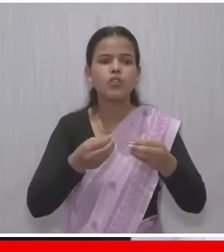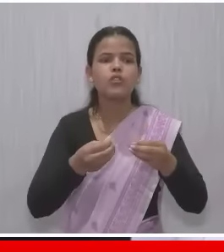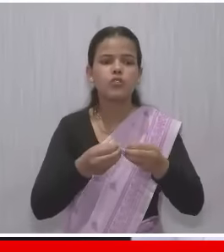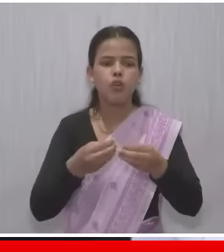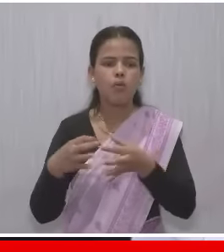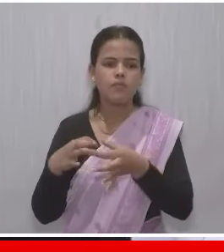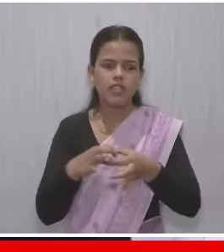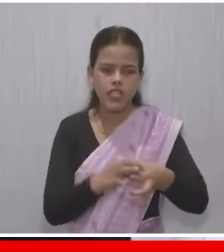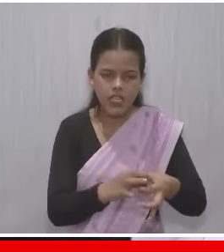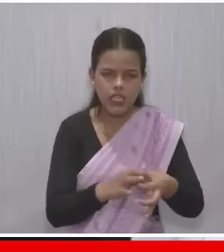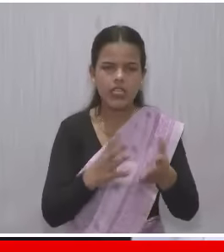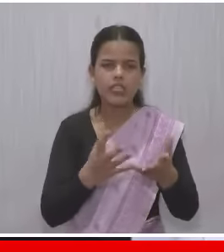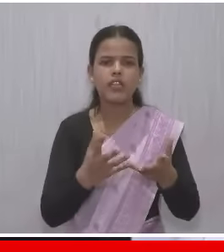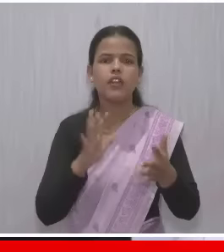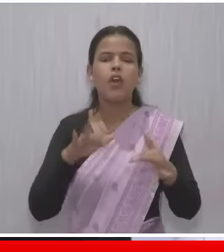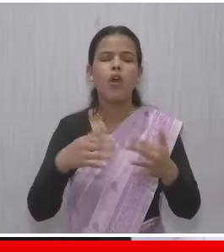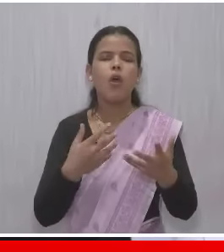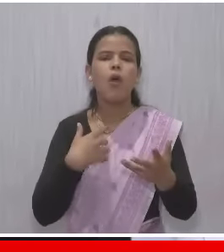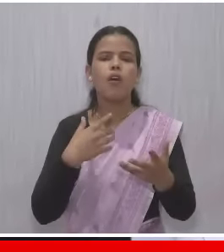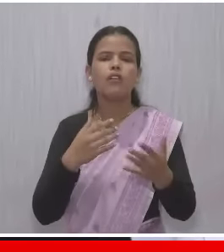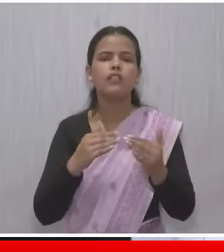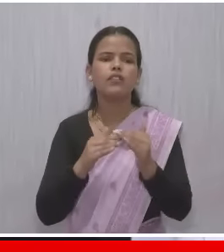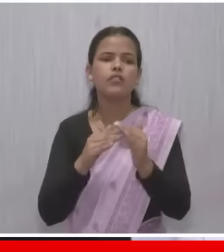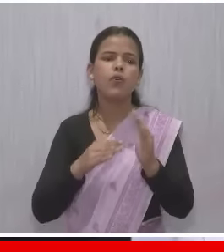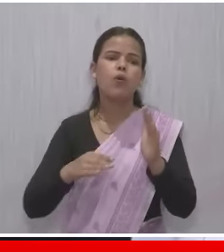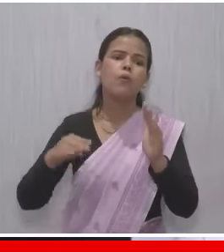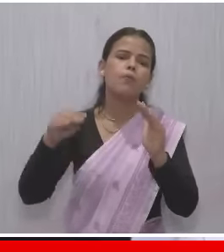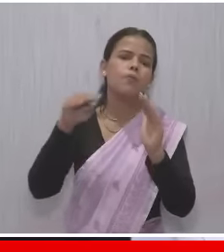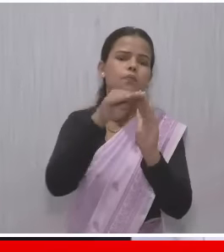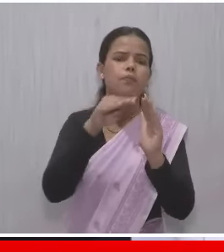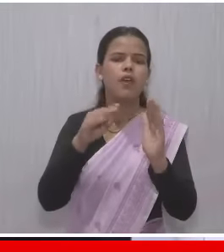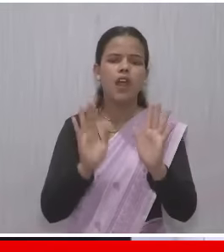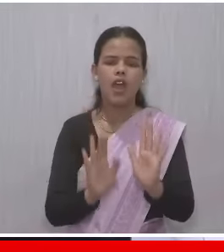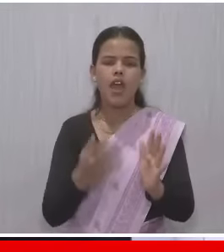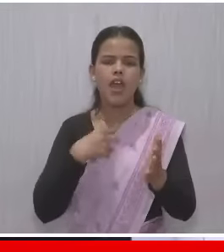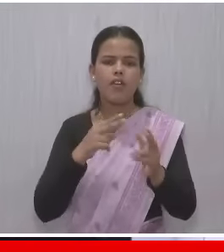occupations. And it's going to be standardized. National Skill